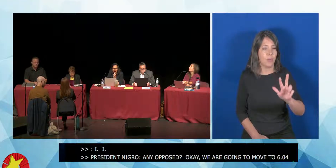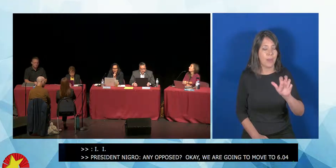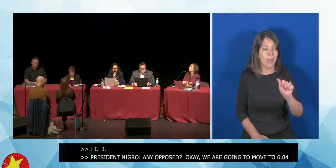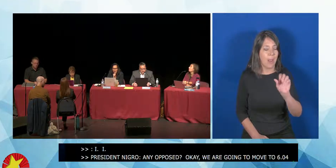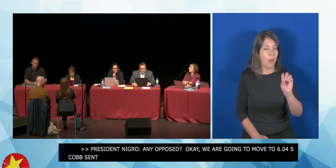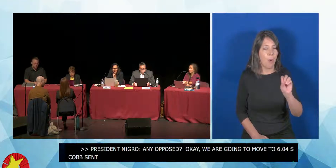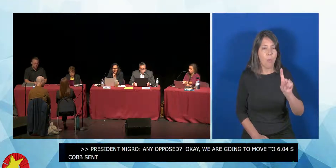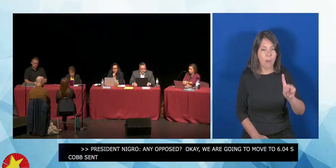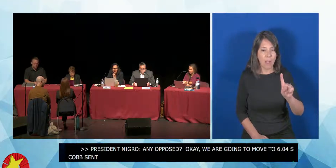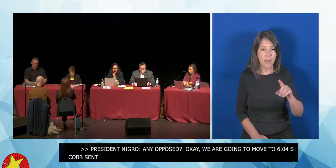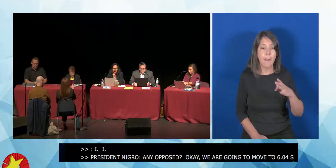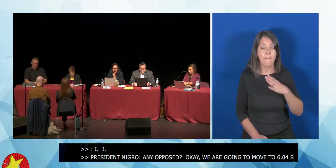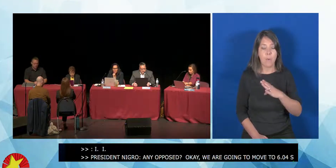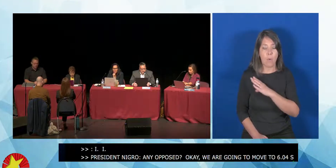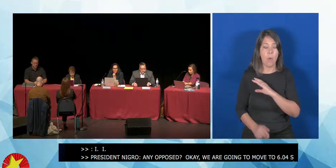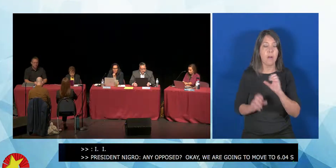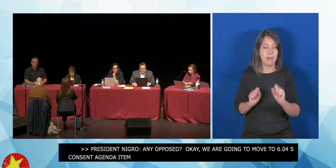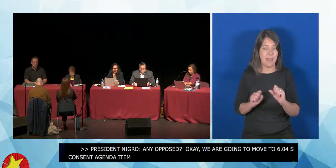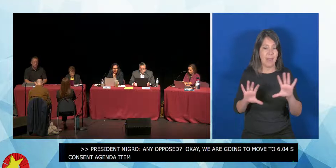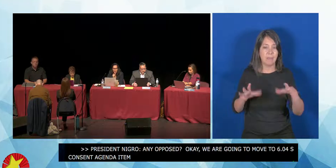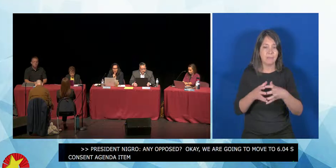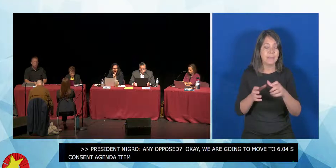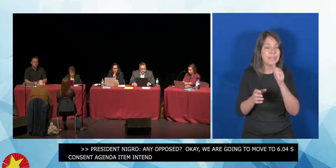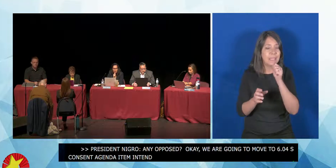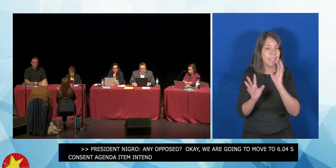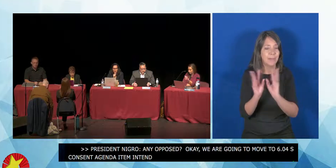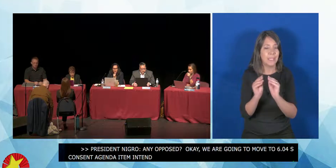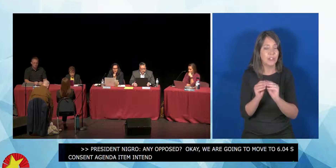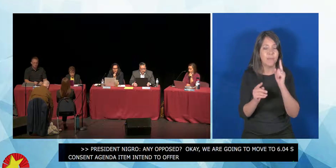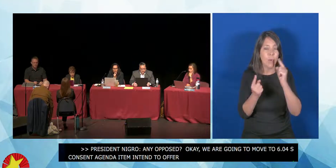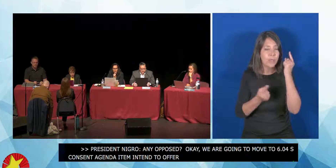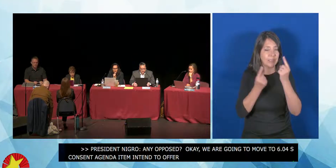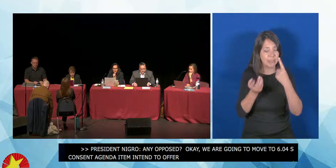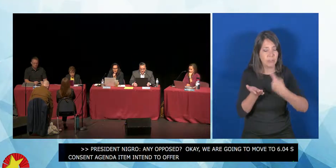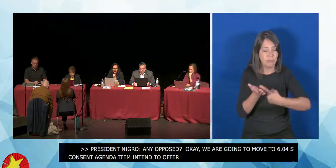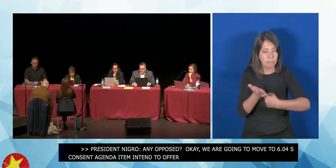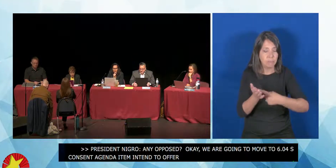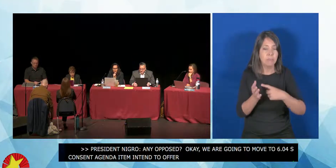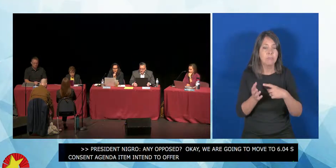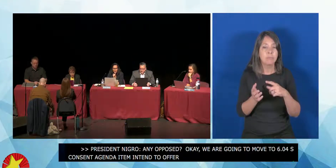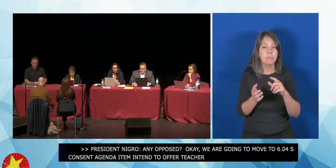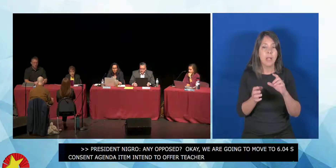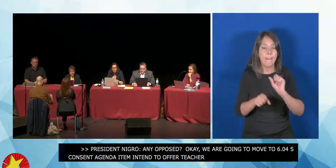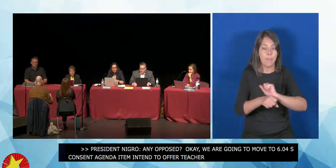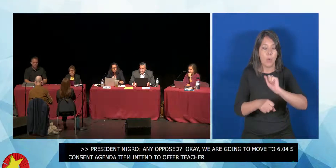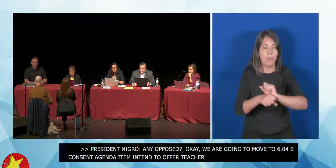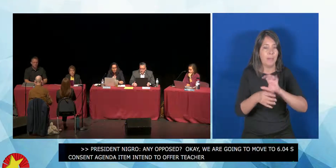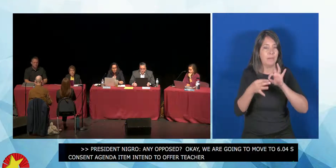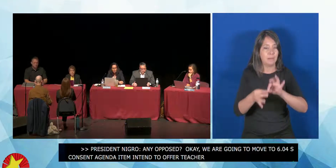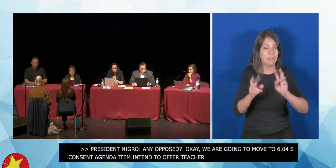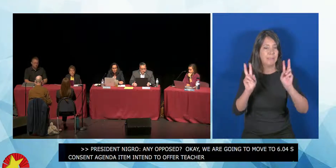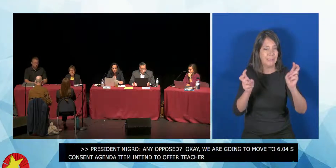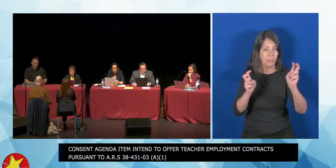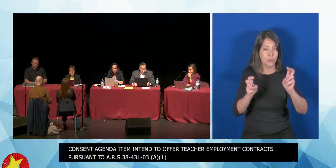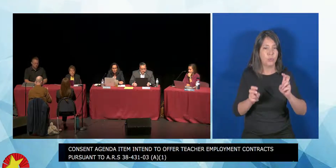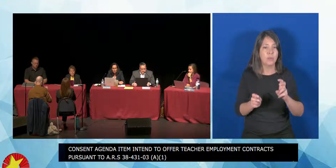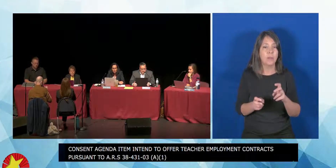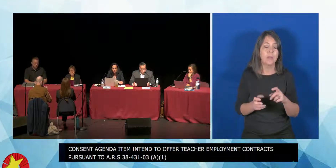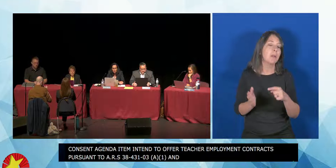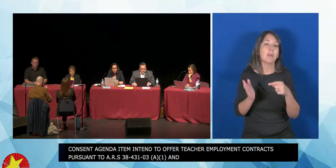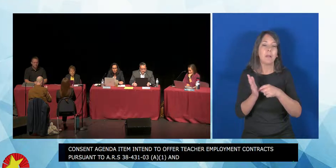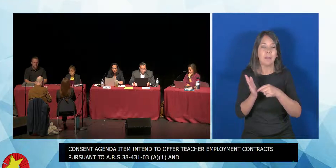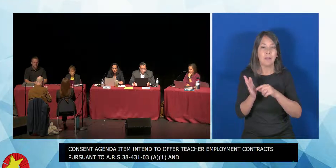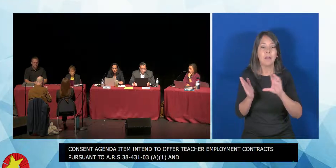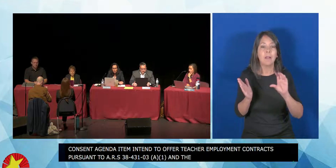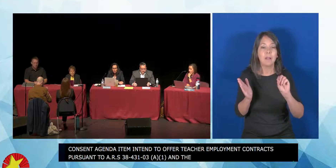384303A1. The board may vote to go into executive session for the purposes of discussion, consideration of employment matters. That one was on the consent agenda,